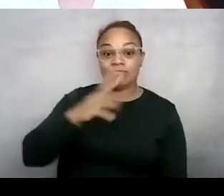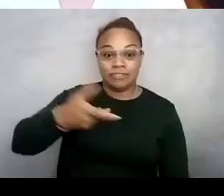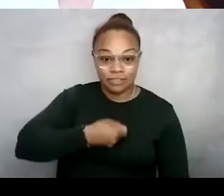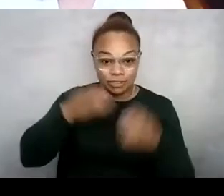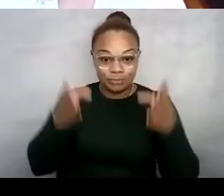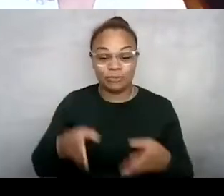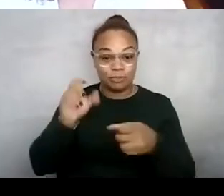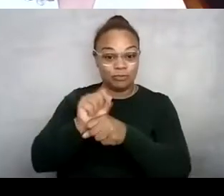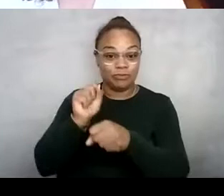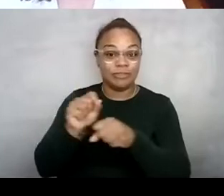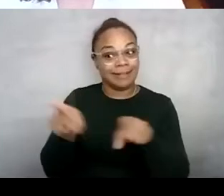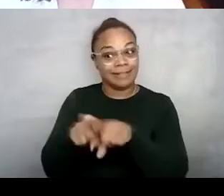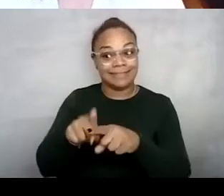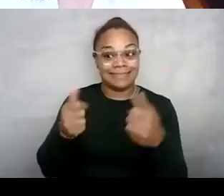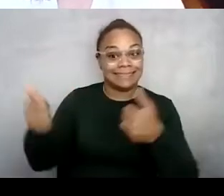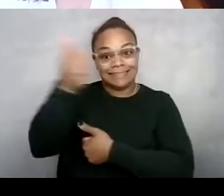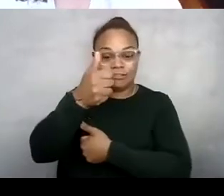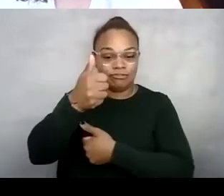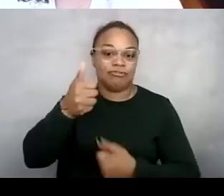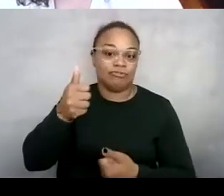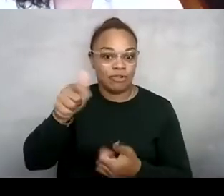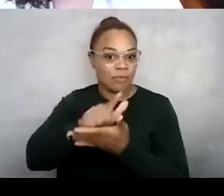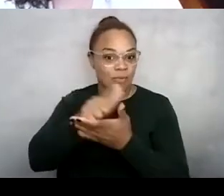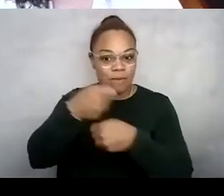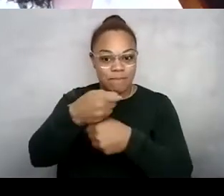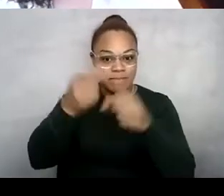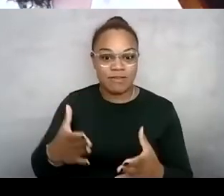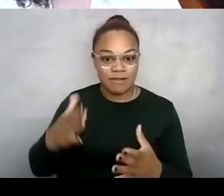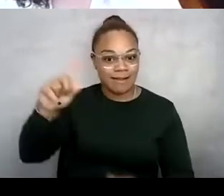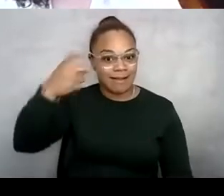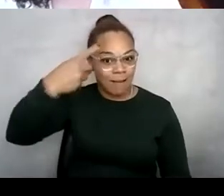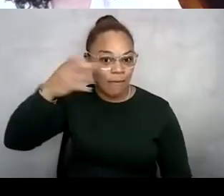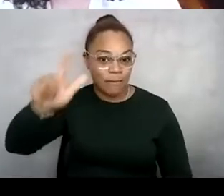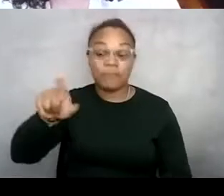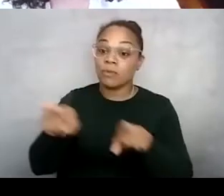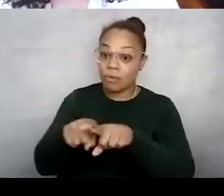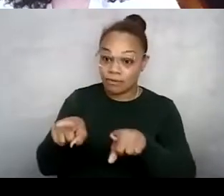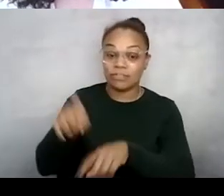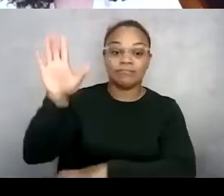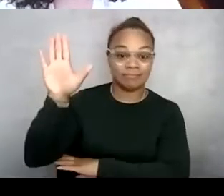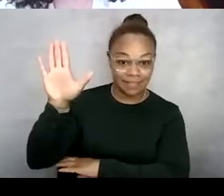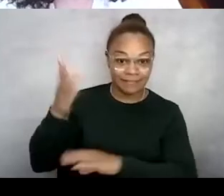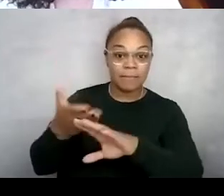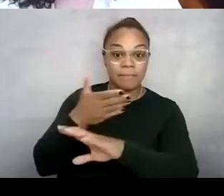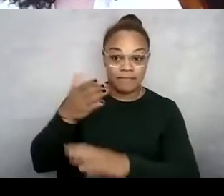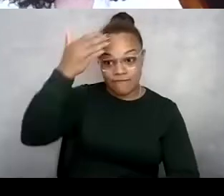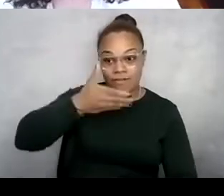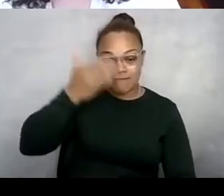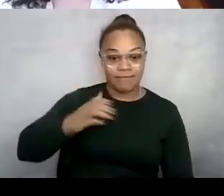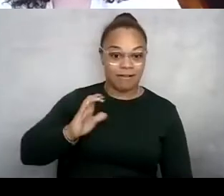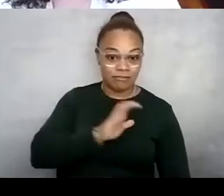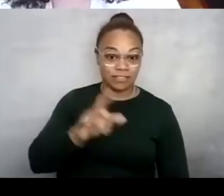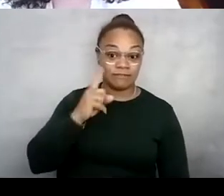member on Capitol Hill. He also testified before Congress in the historic